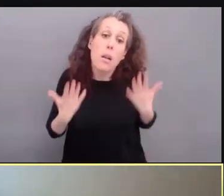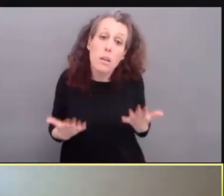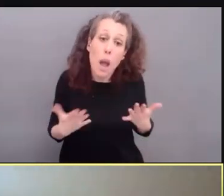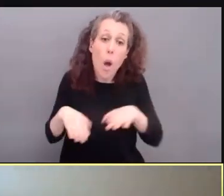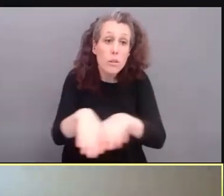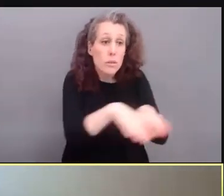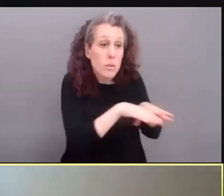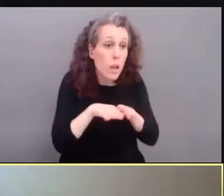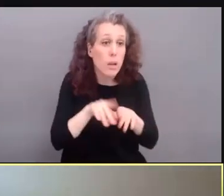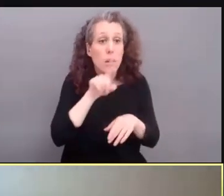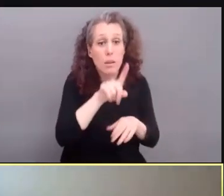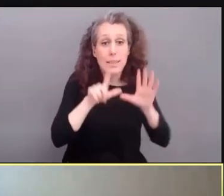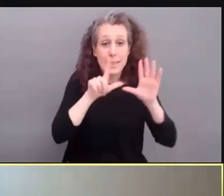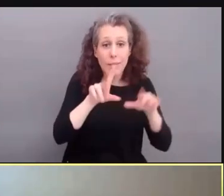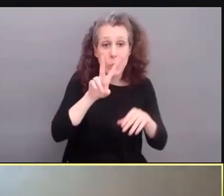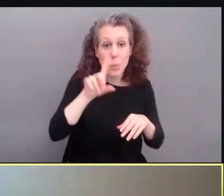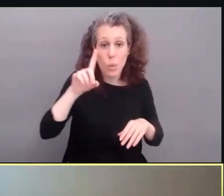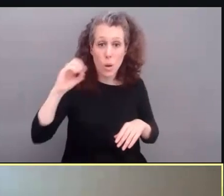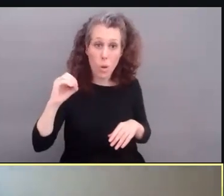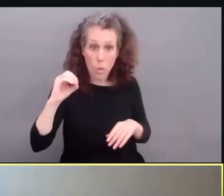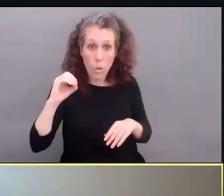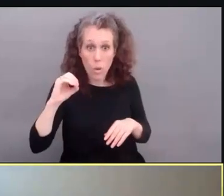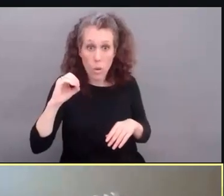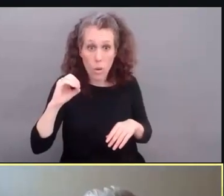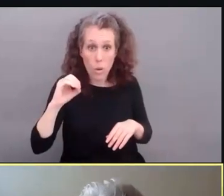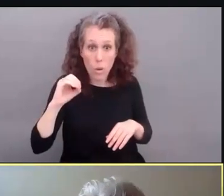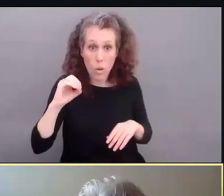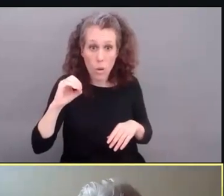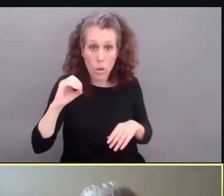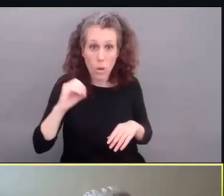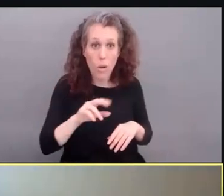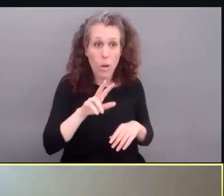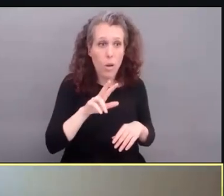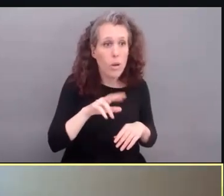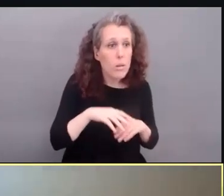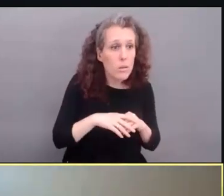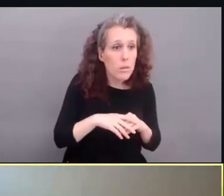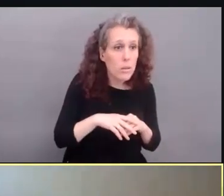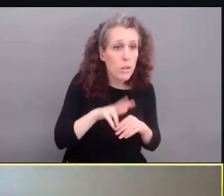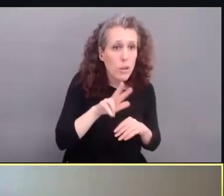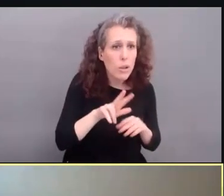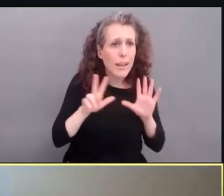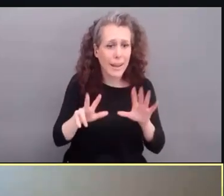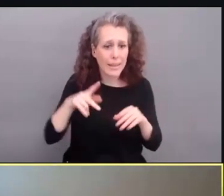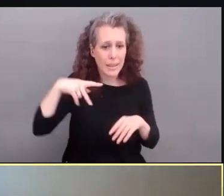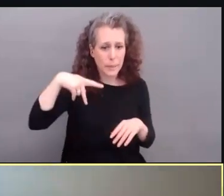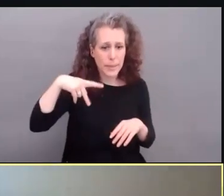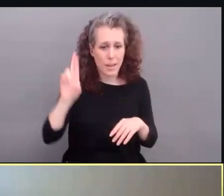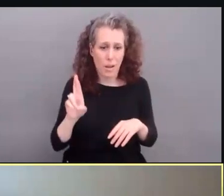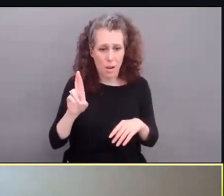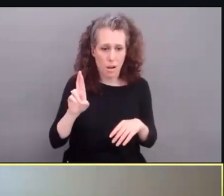the 17210, and it says here it's a PR, it's not anymore. It is